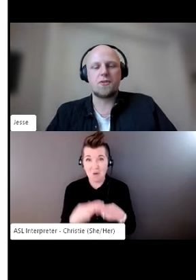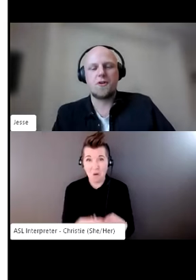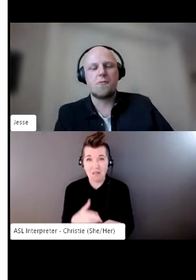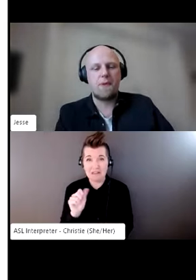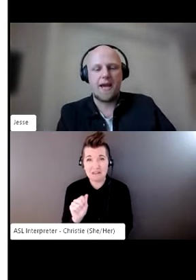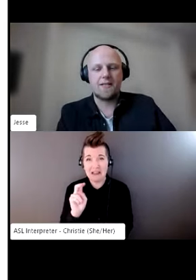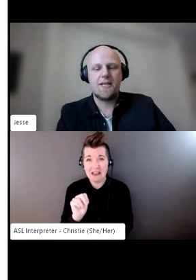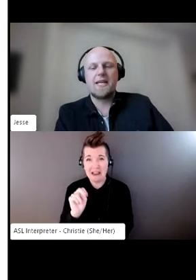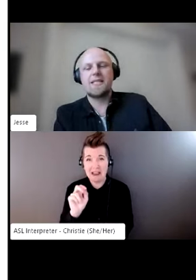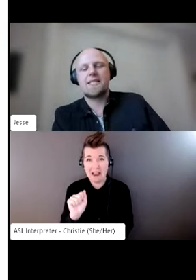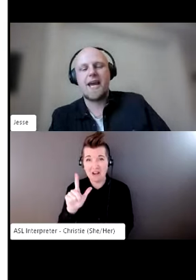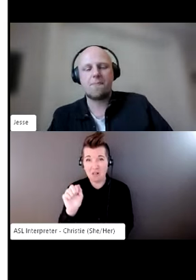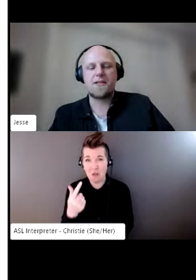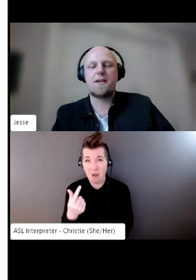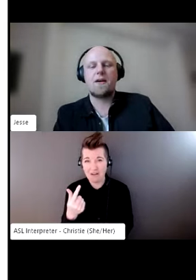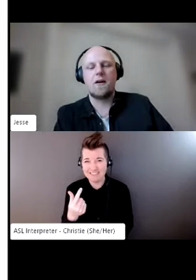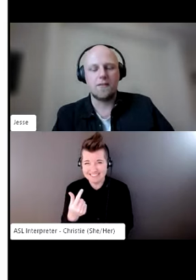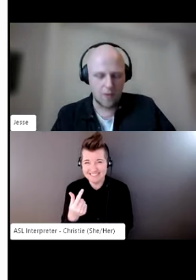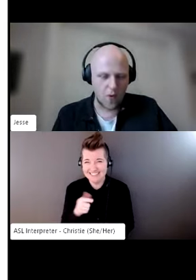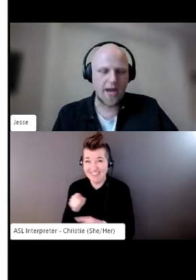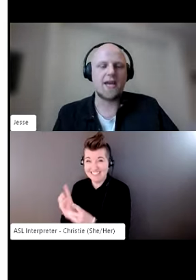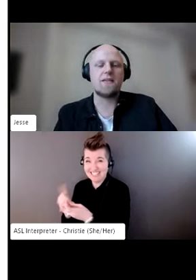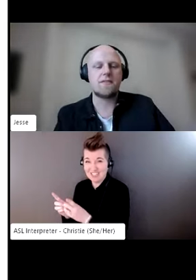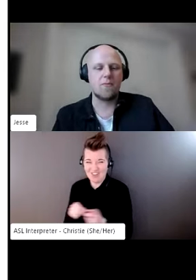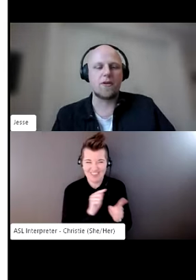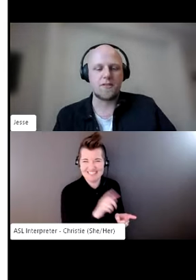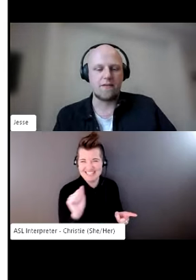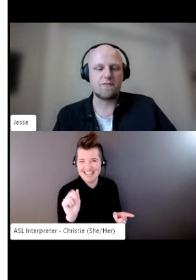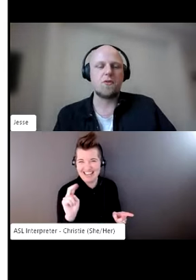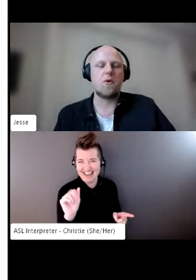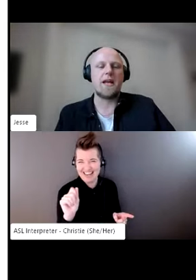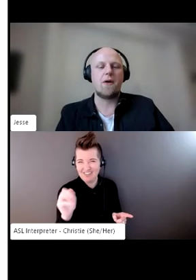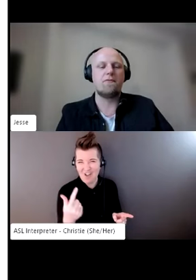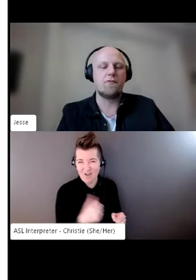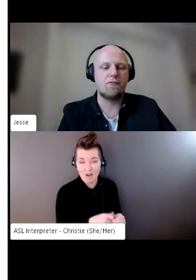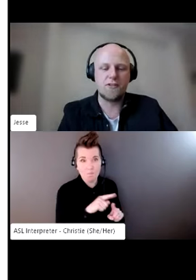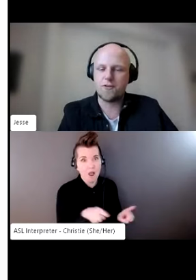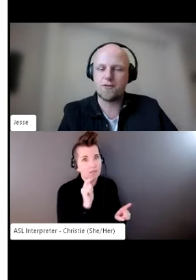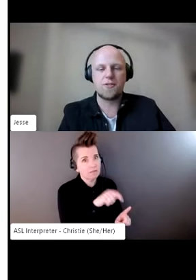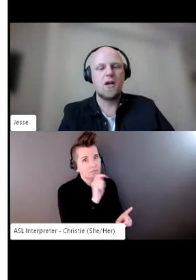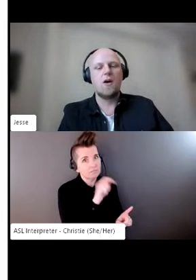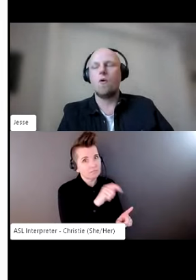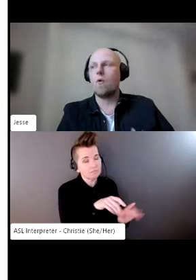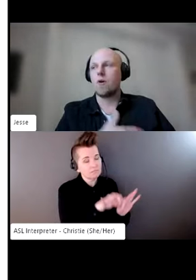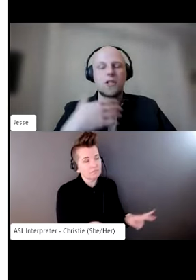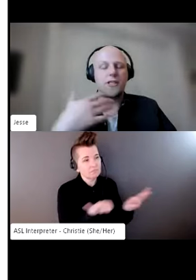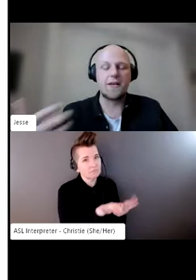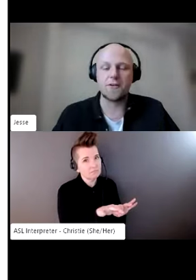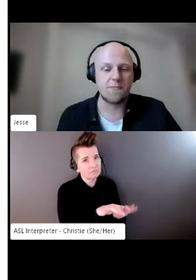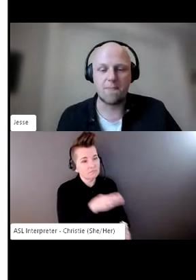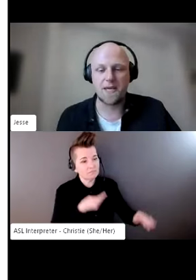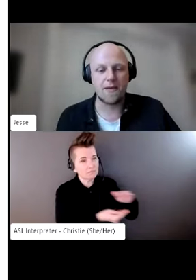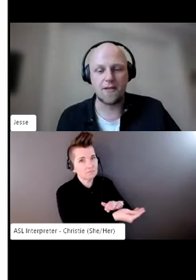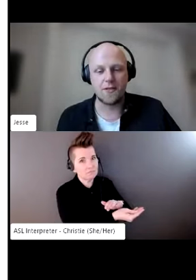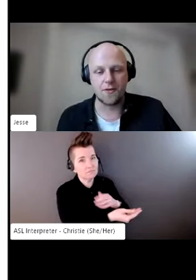make sure that your notepad is kept away somewhere safe. So you want it out of view of visitors or cleaners